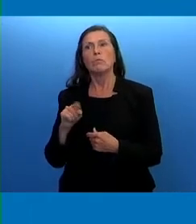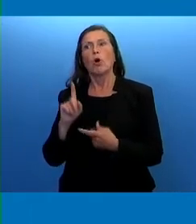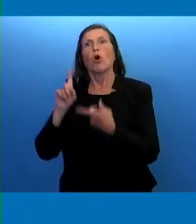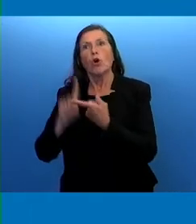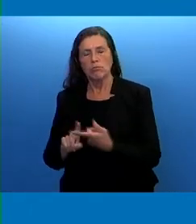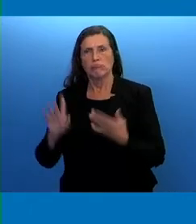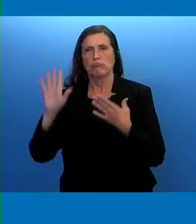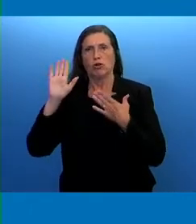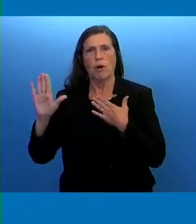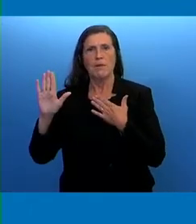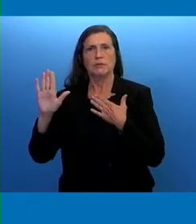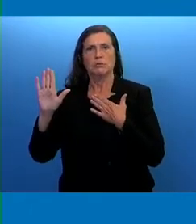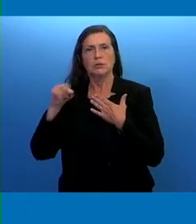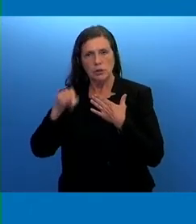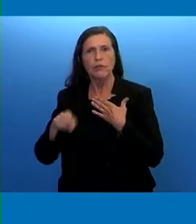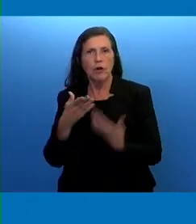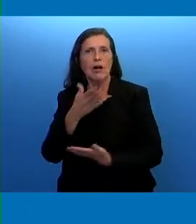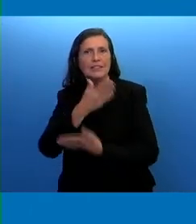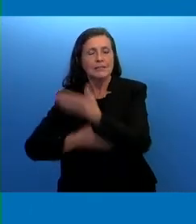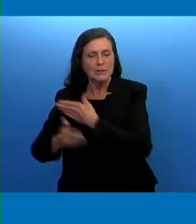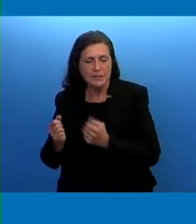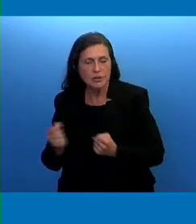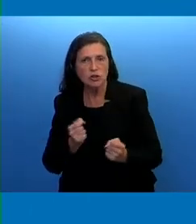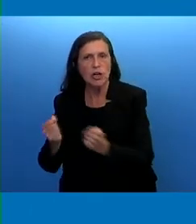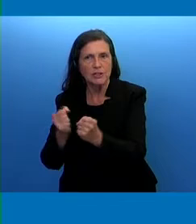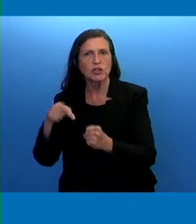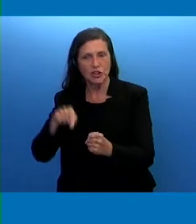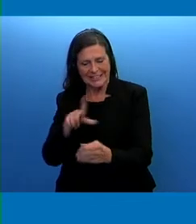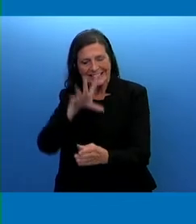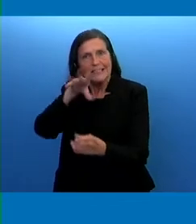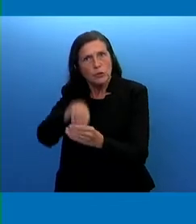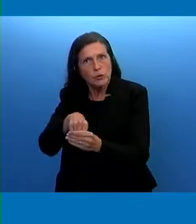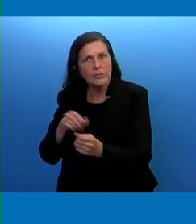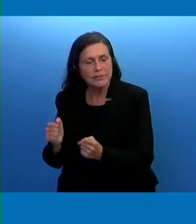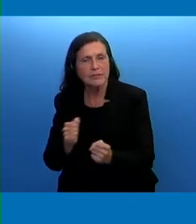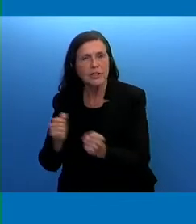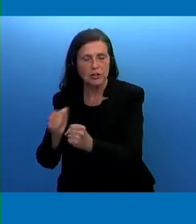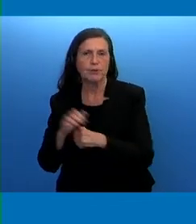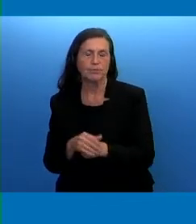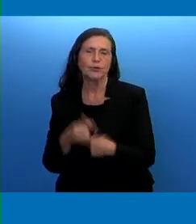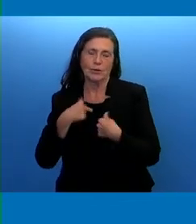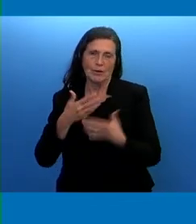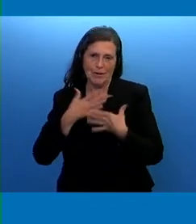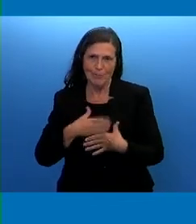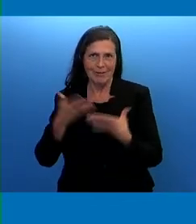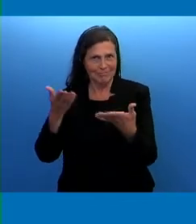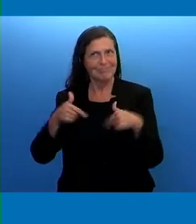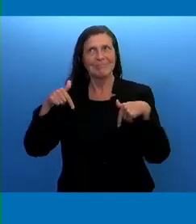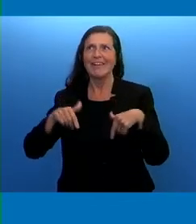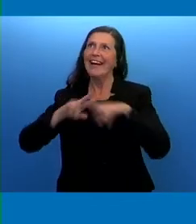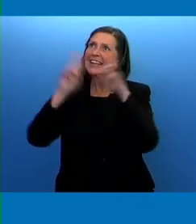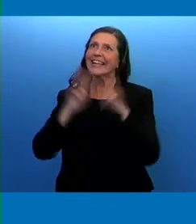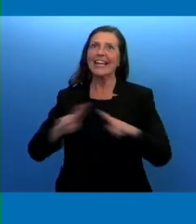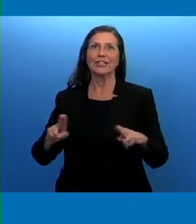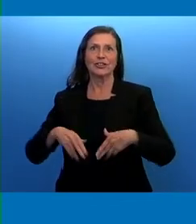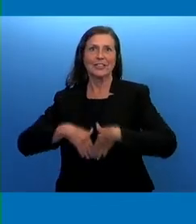Nations Disability Inclusion Strategy. I'd like to join you all in celebrating the International Day of Sign Languages,